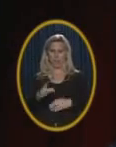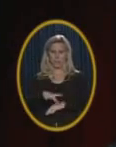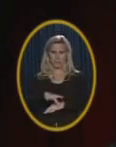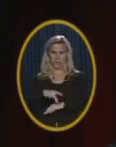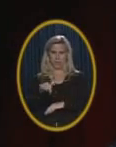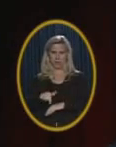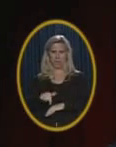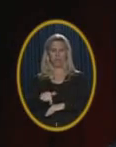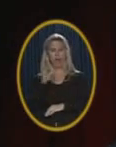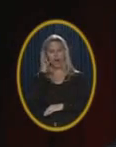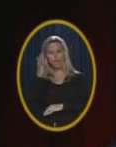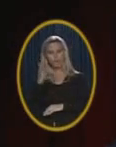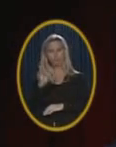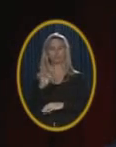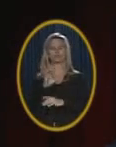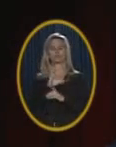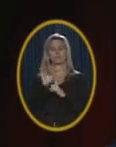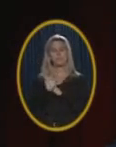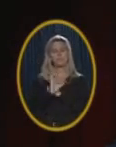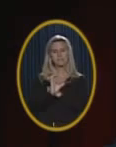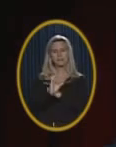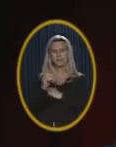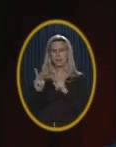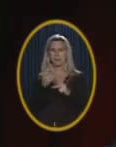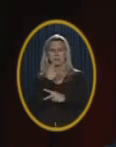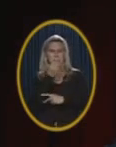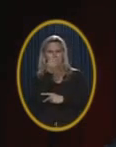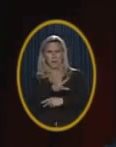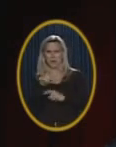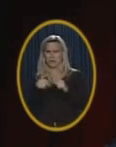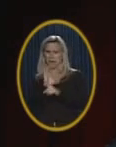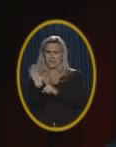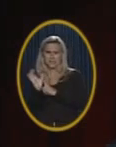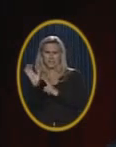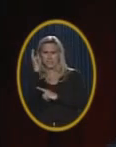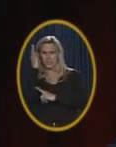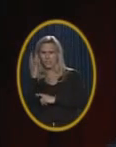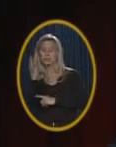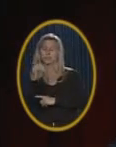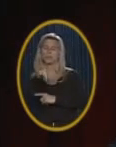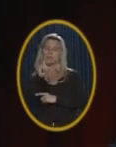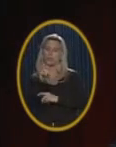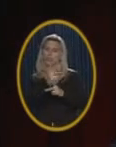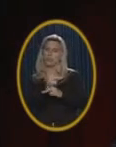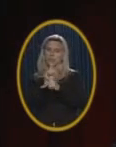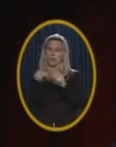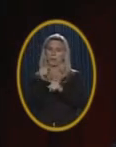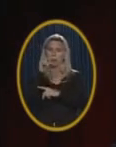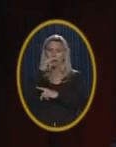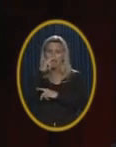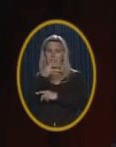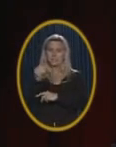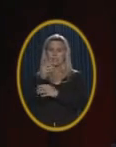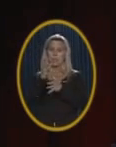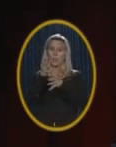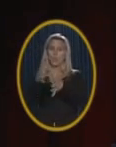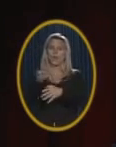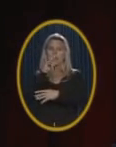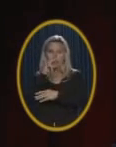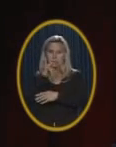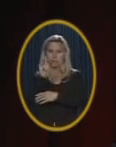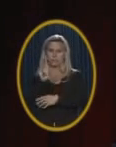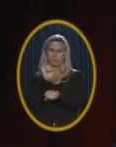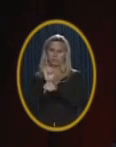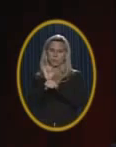future civilization. And everybody says, well, who cares about civilization? What we ought to care about is our kids and our grandkids. We ought to be working on